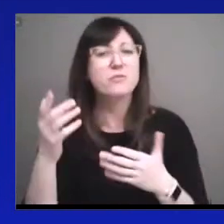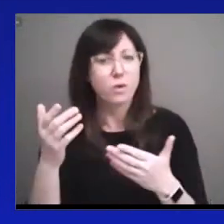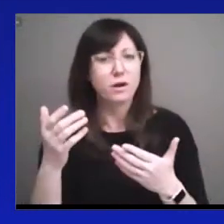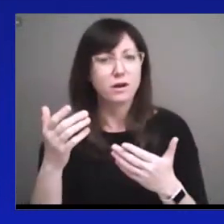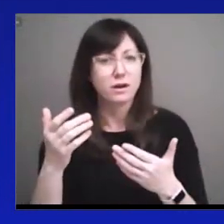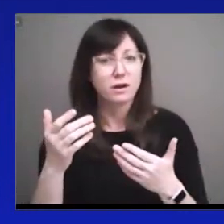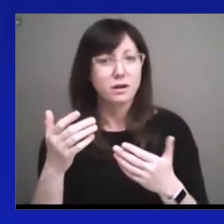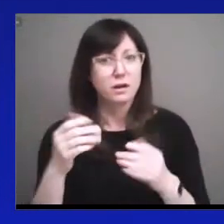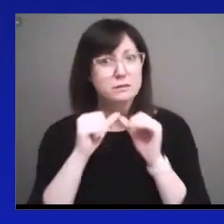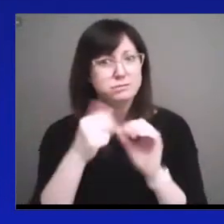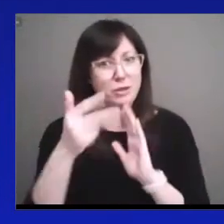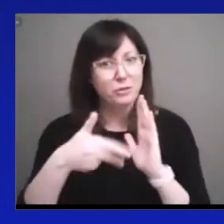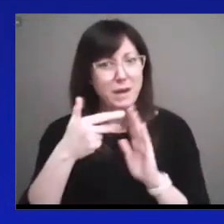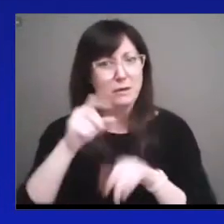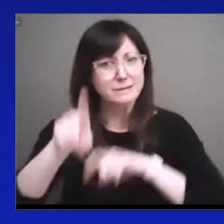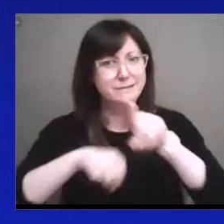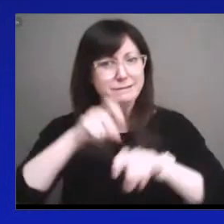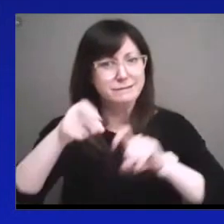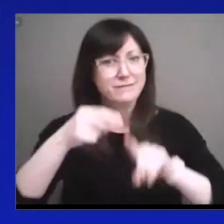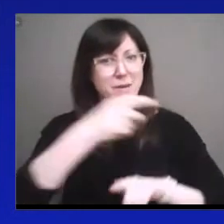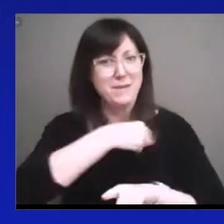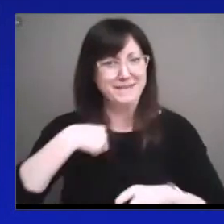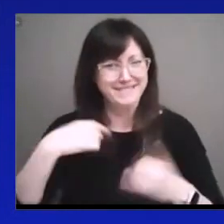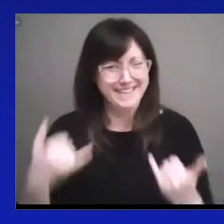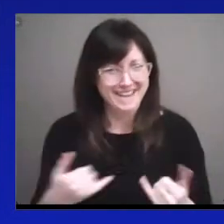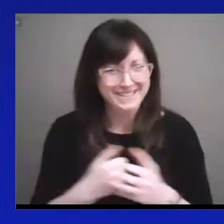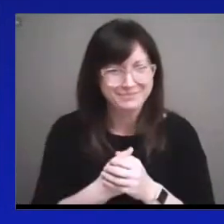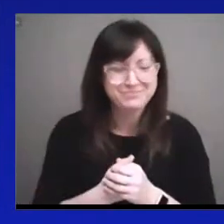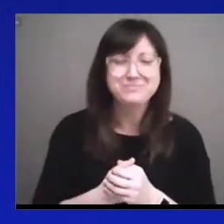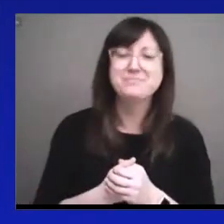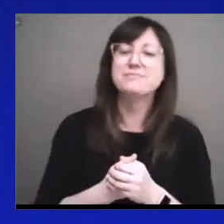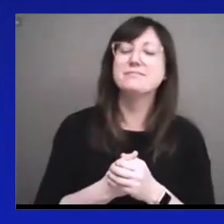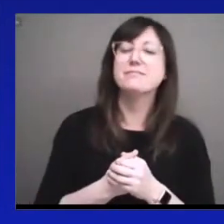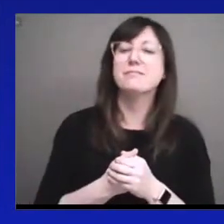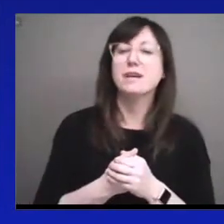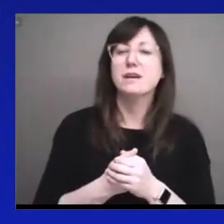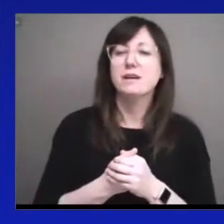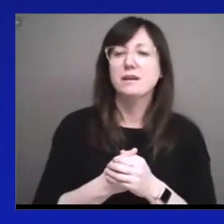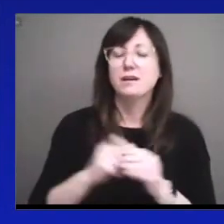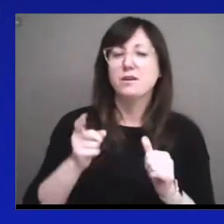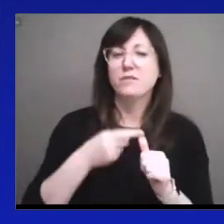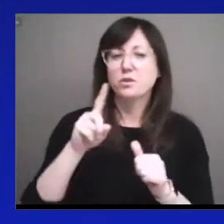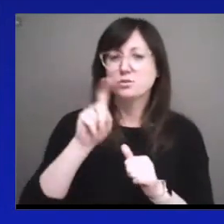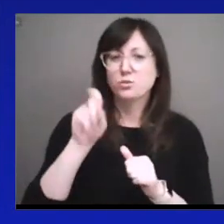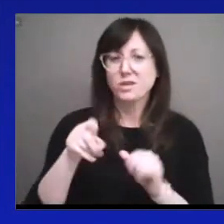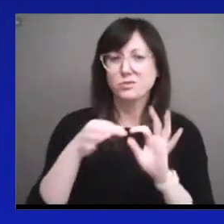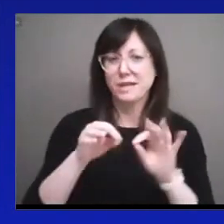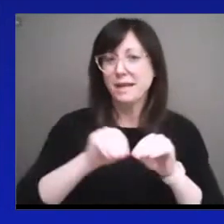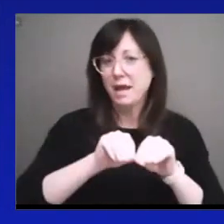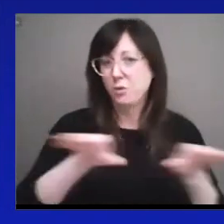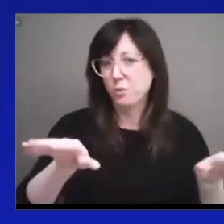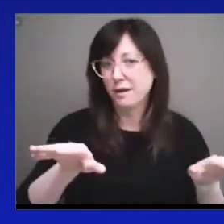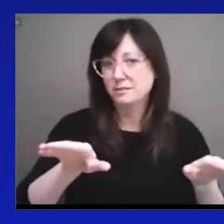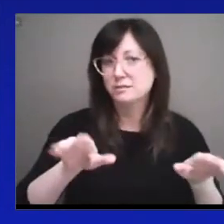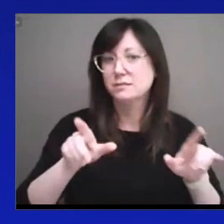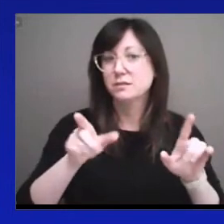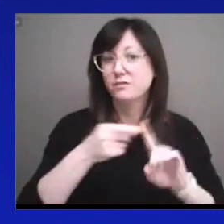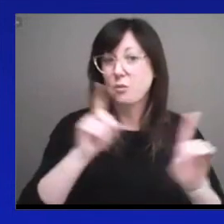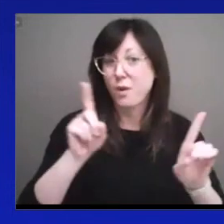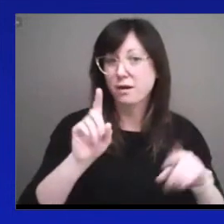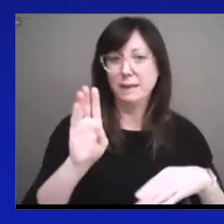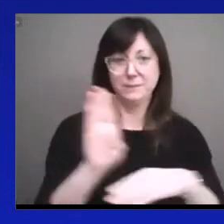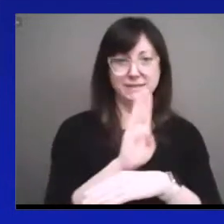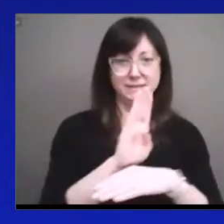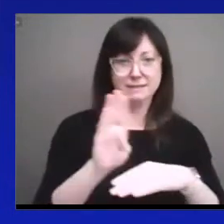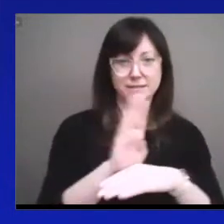3+ hours of questions from councillors and us today. My first question is about outbreaks at businesses. Dr.